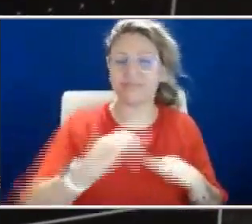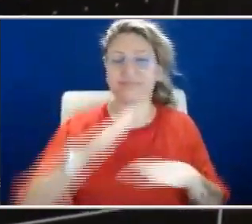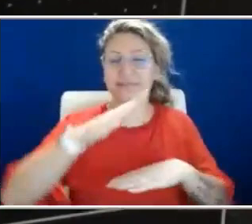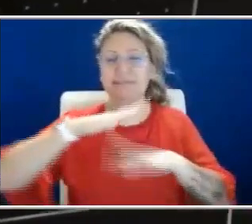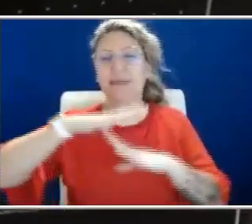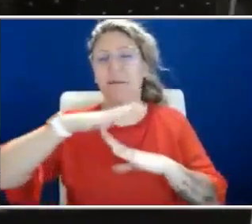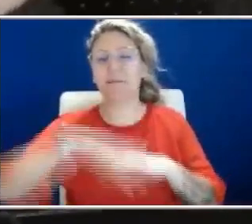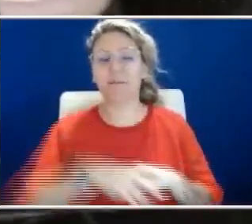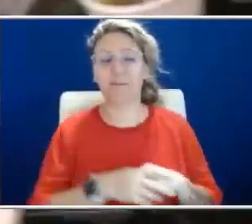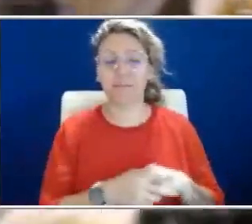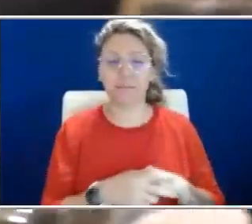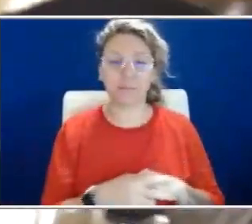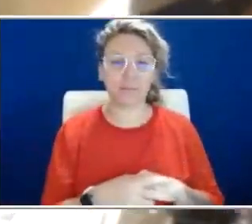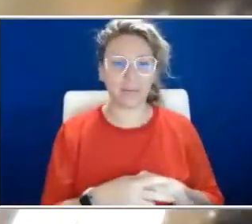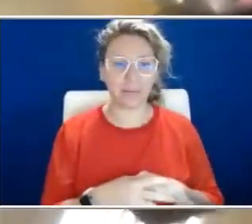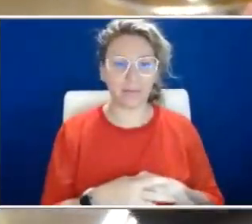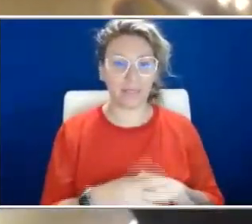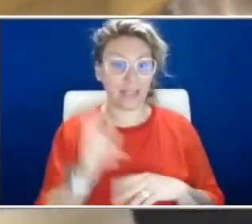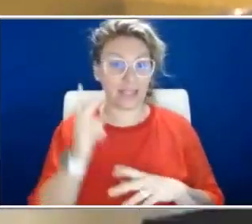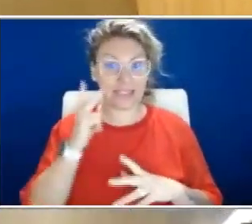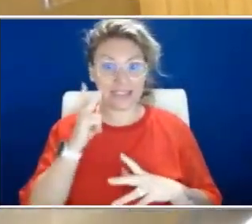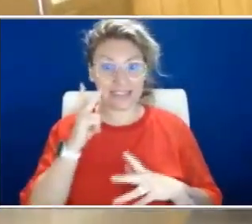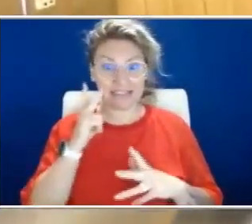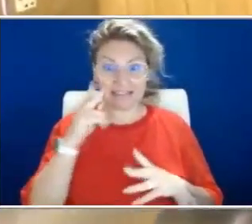And let's see how we've got these going in the oven.